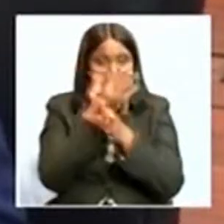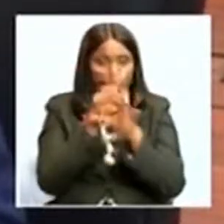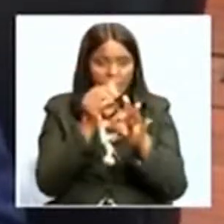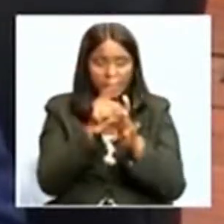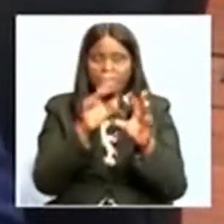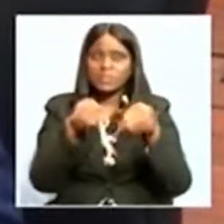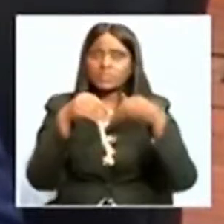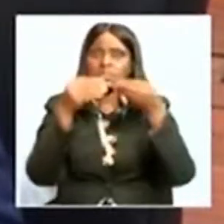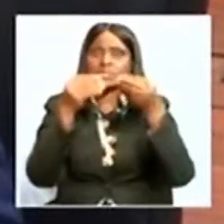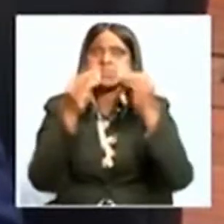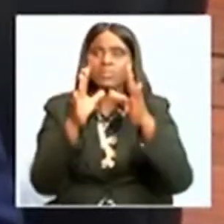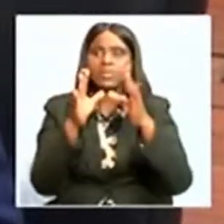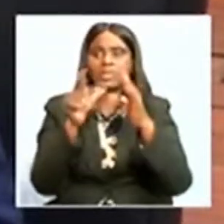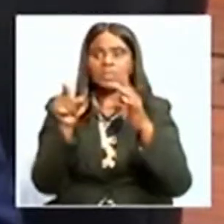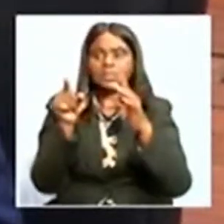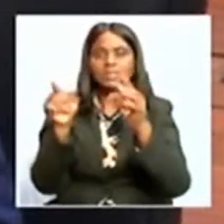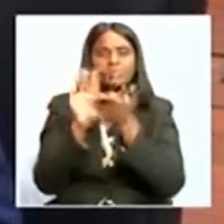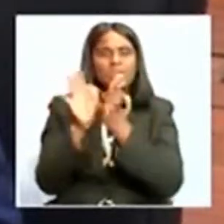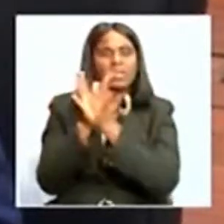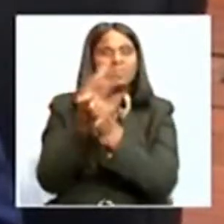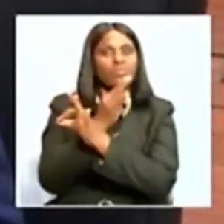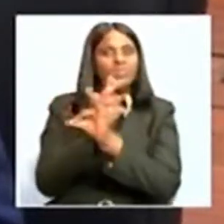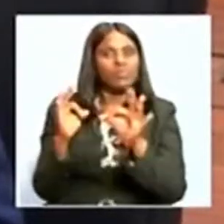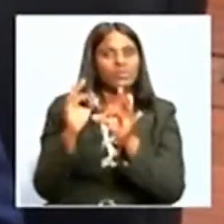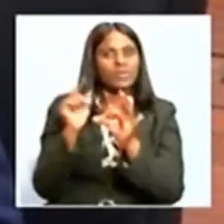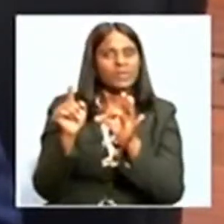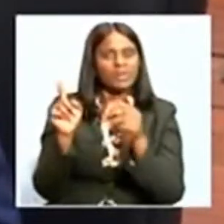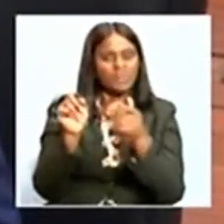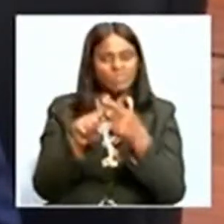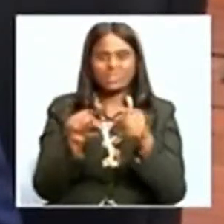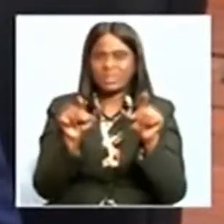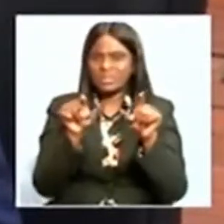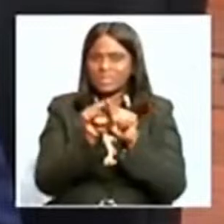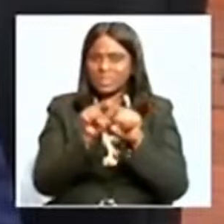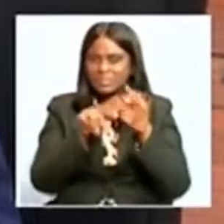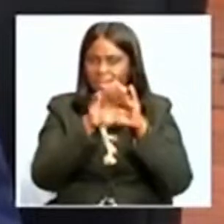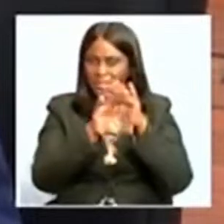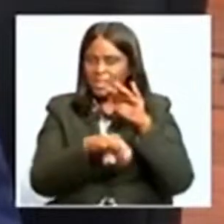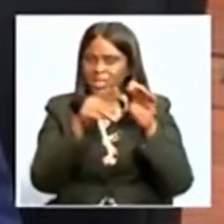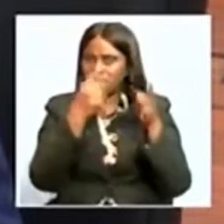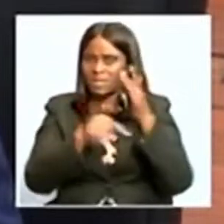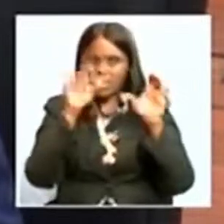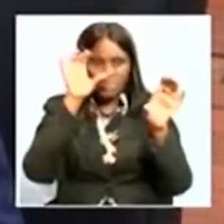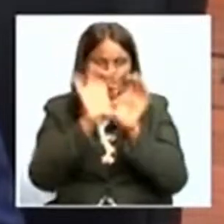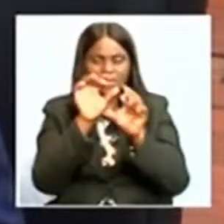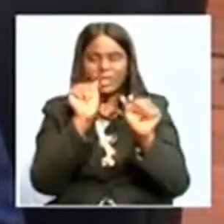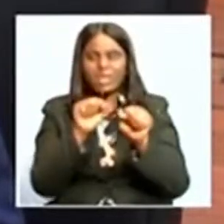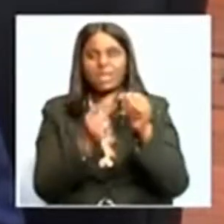a supplier be exempted? Under what conditions would that arise?